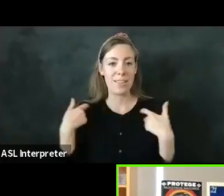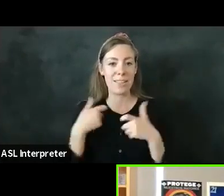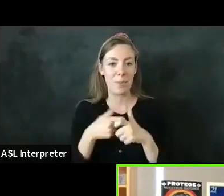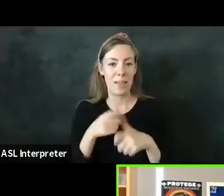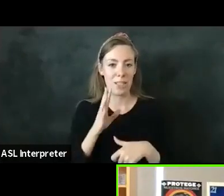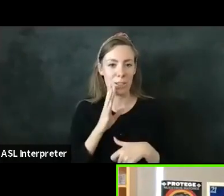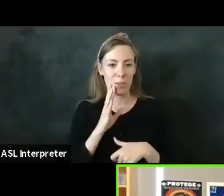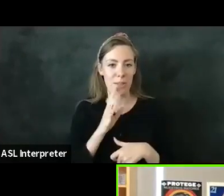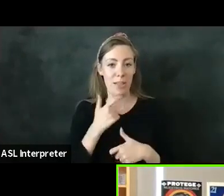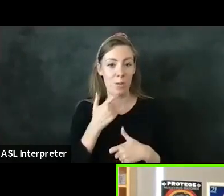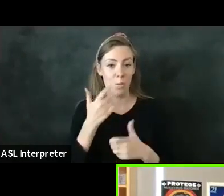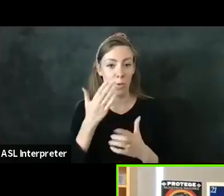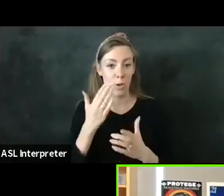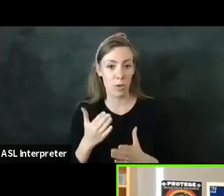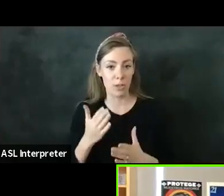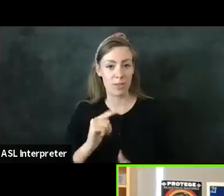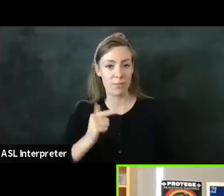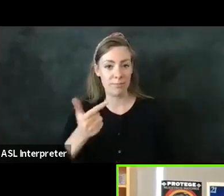viewers. Gilbert.